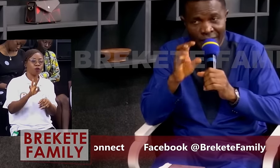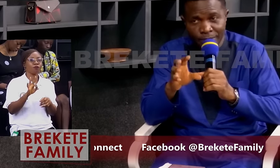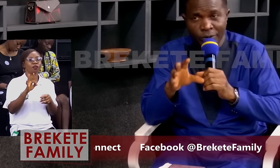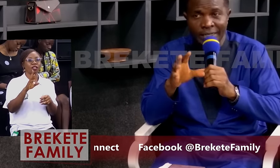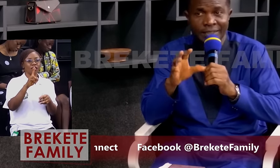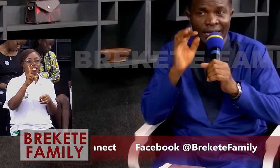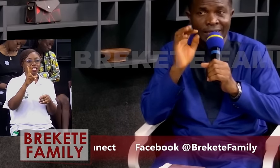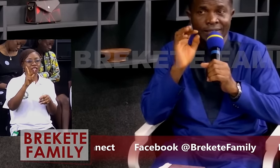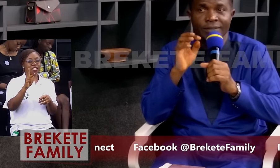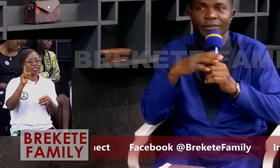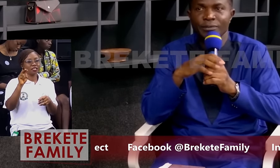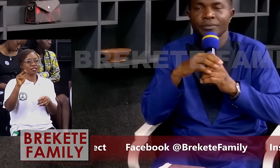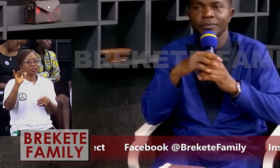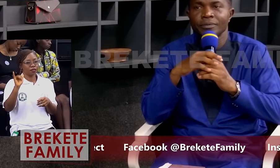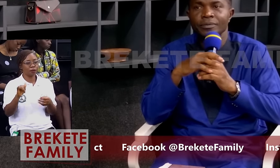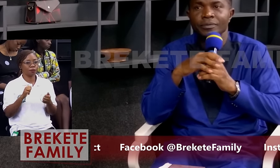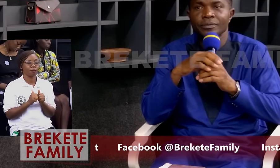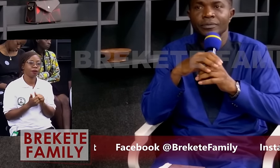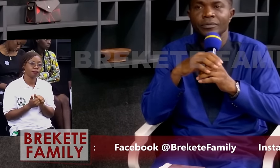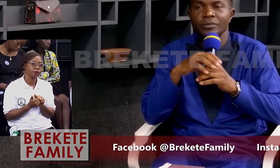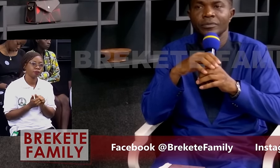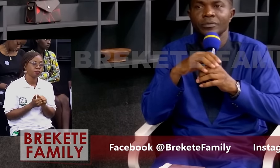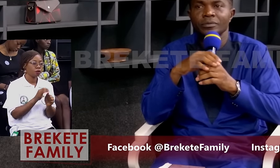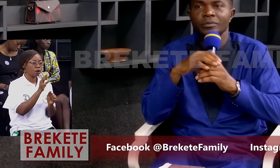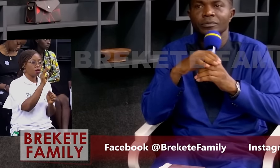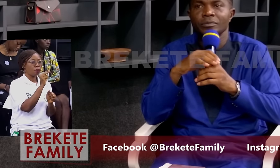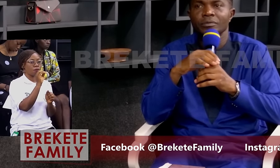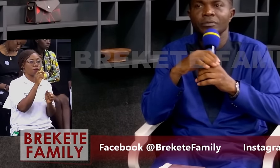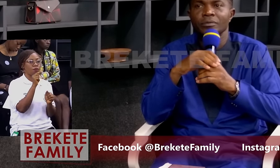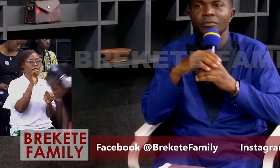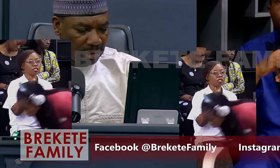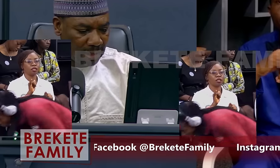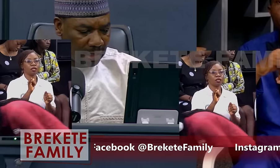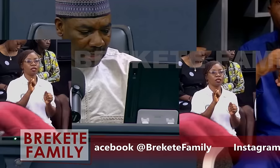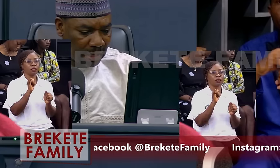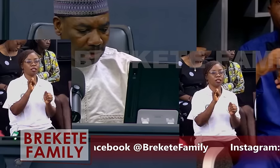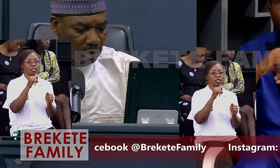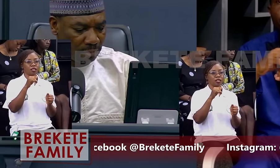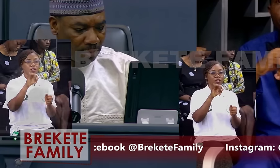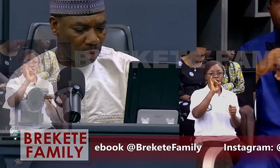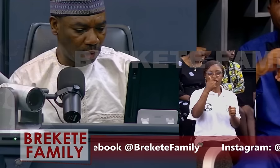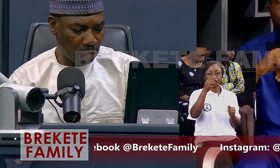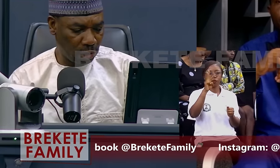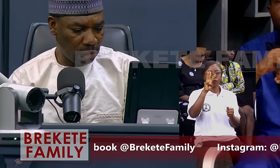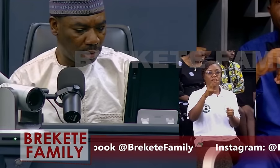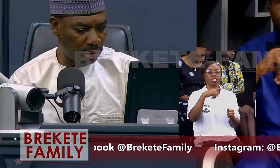This is very important. Sorry, sorry. Monye Igwe say, doctor, please. There are some.